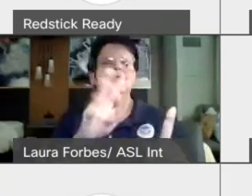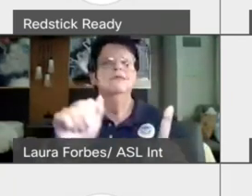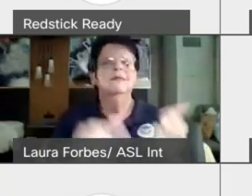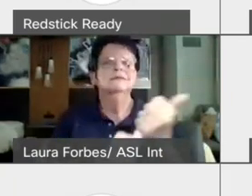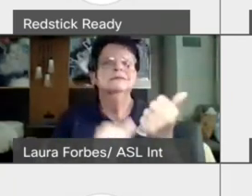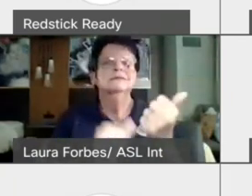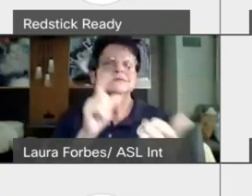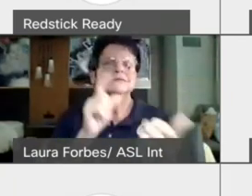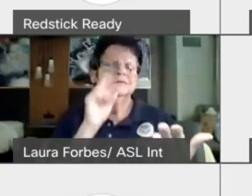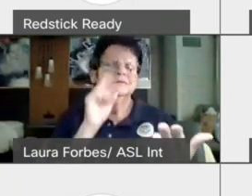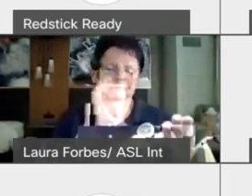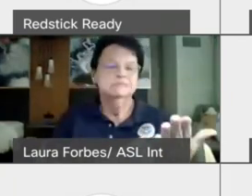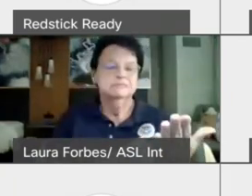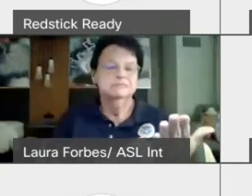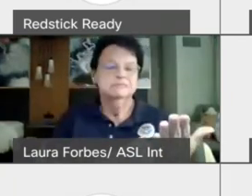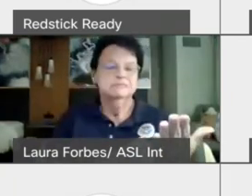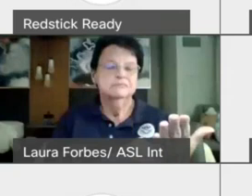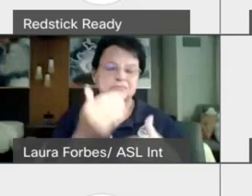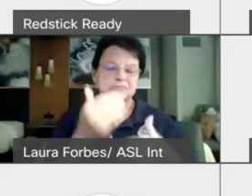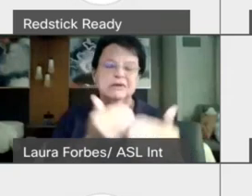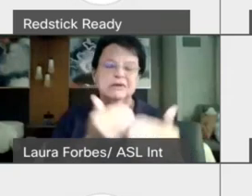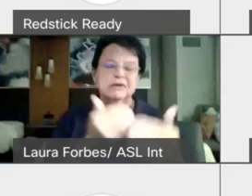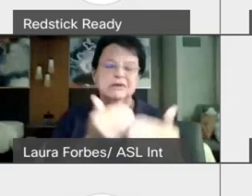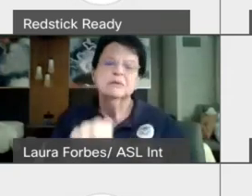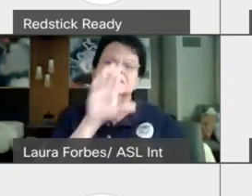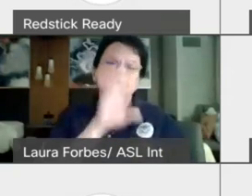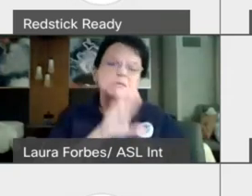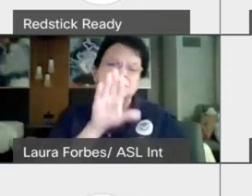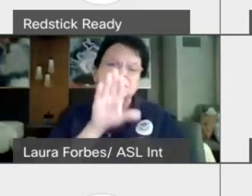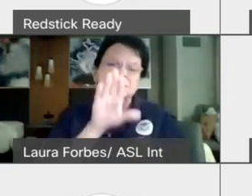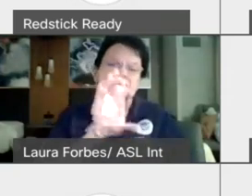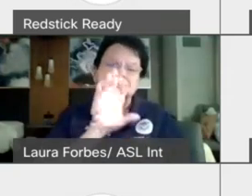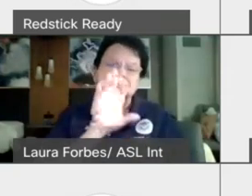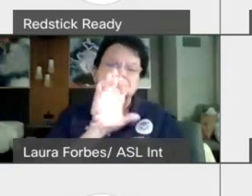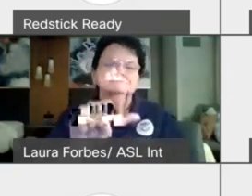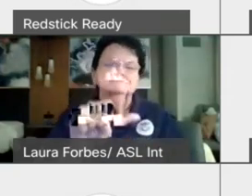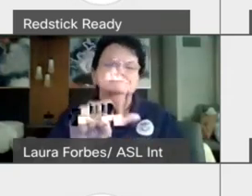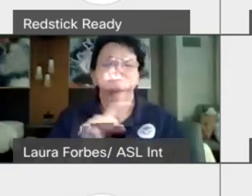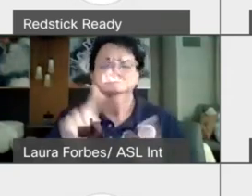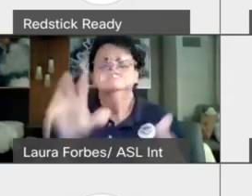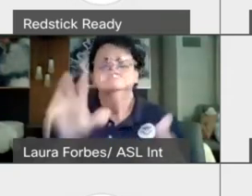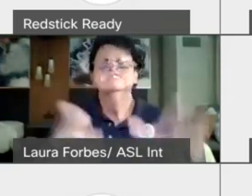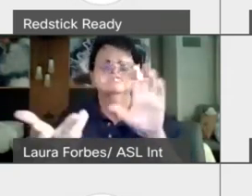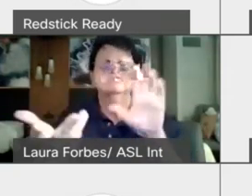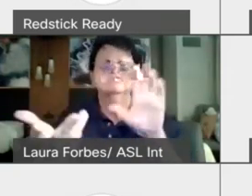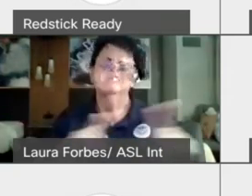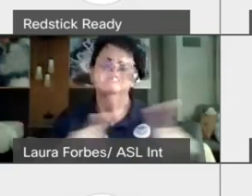that process. It can be frustrating at times and maybe confusing, but we want to